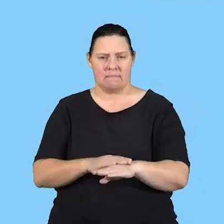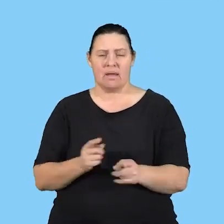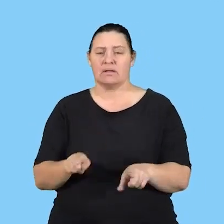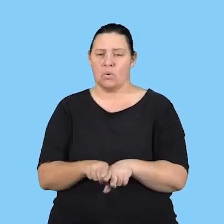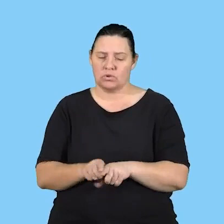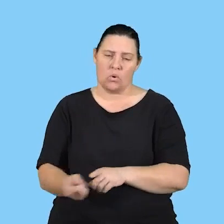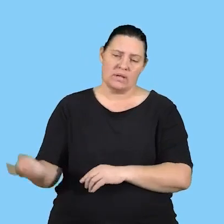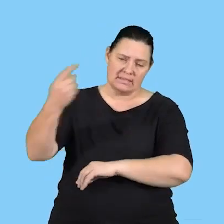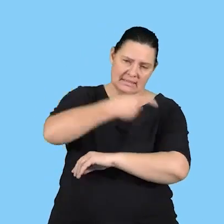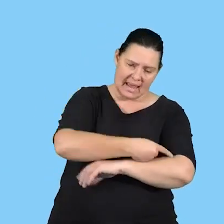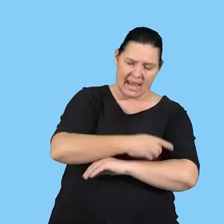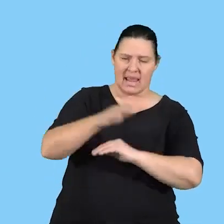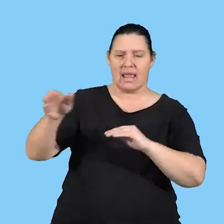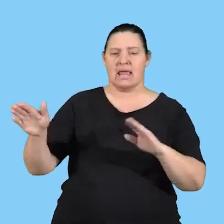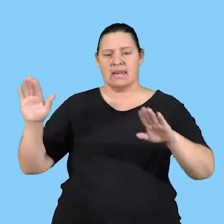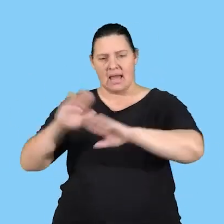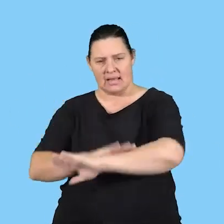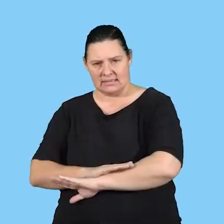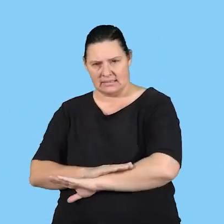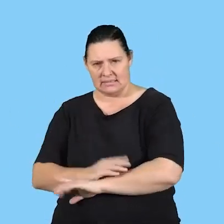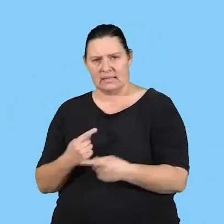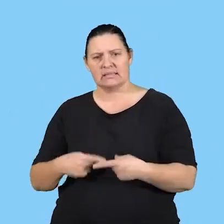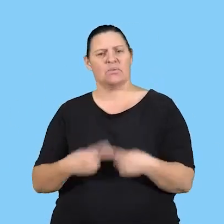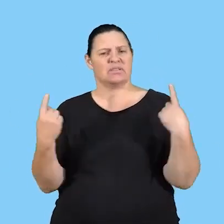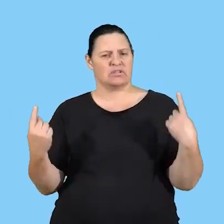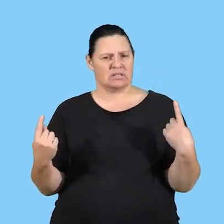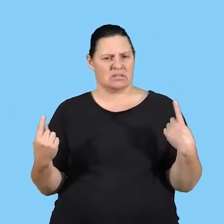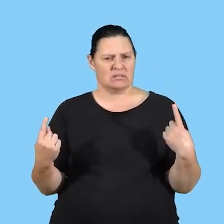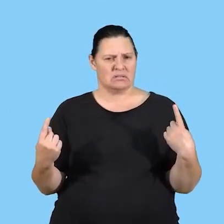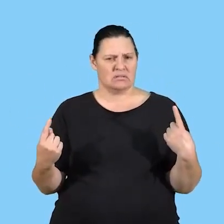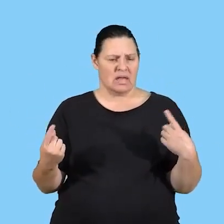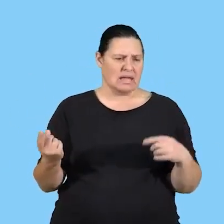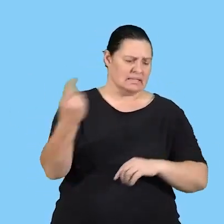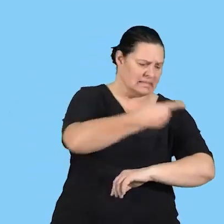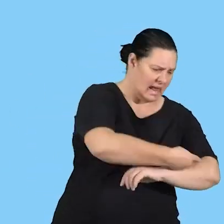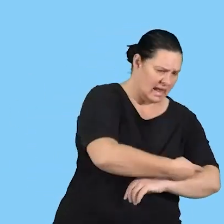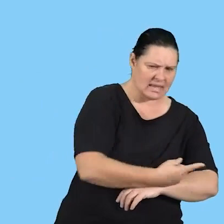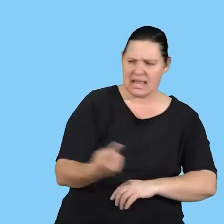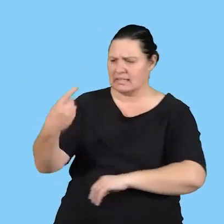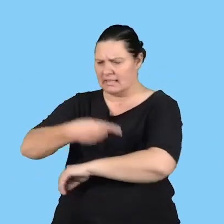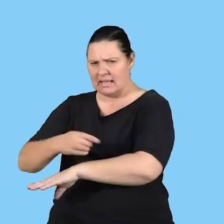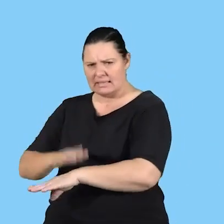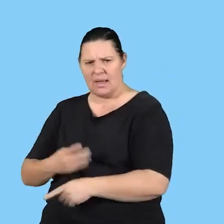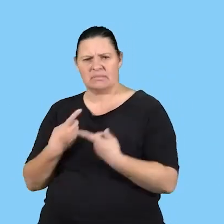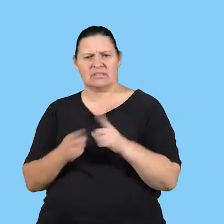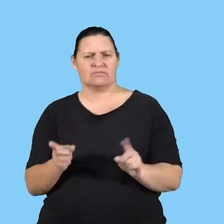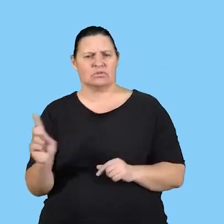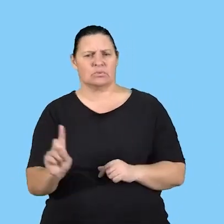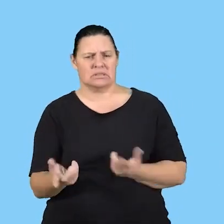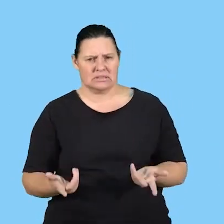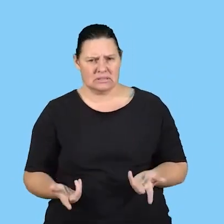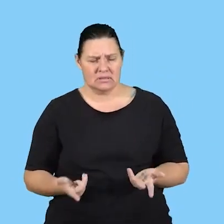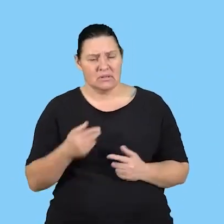day and night, and what the difference is between day and daytime. So these concepts